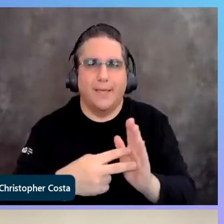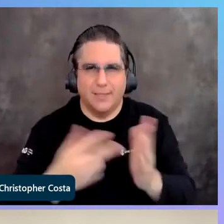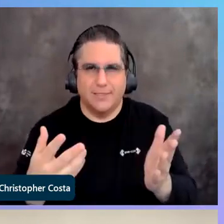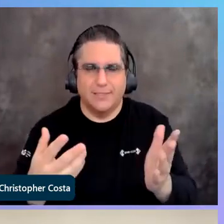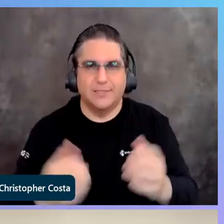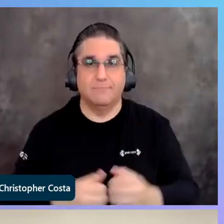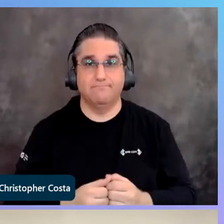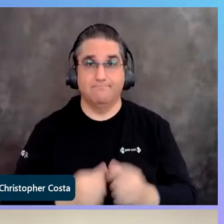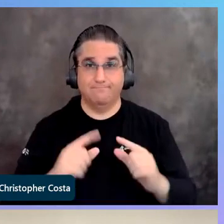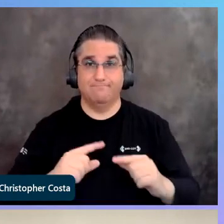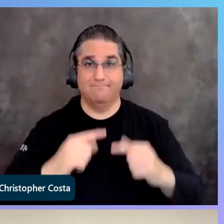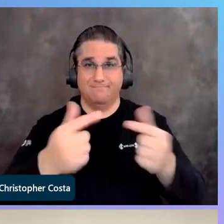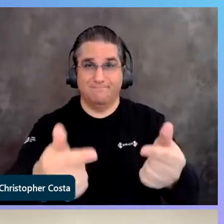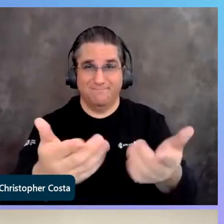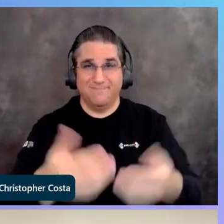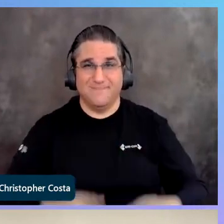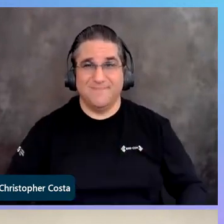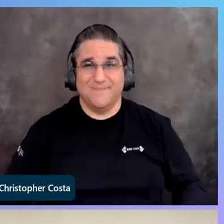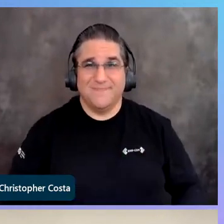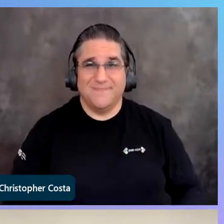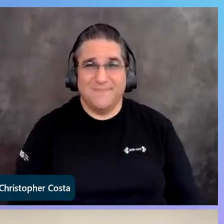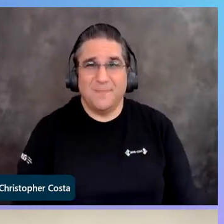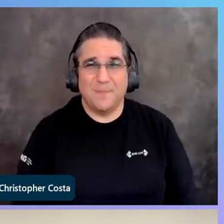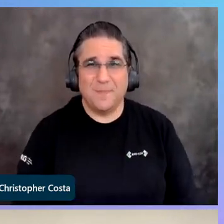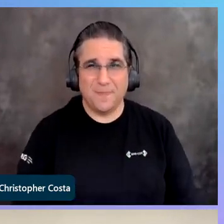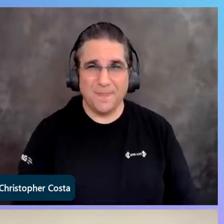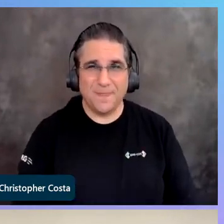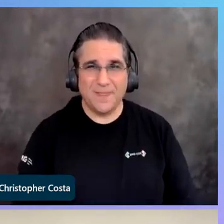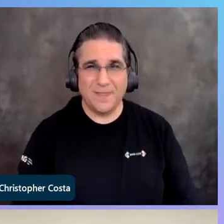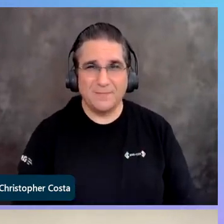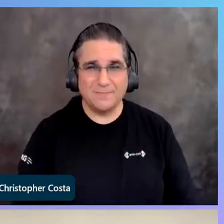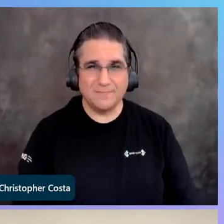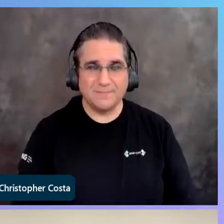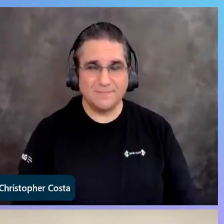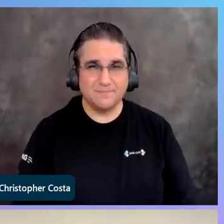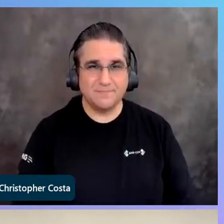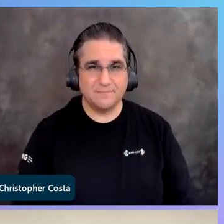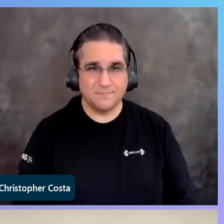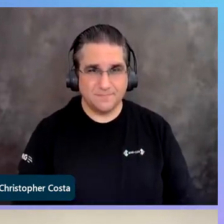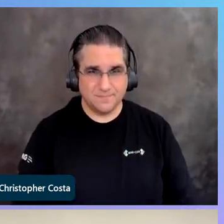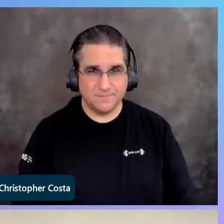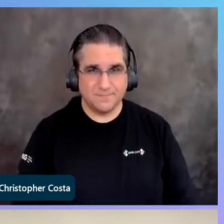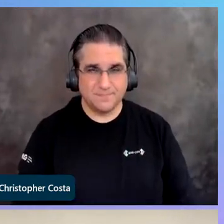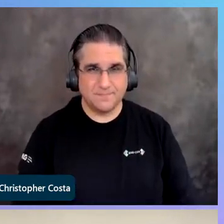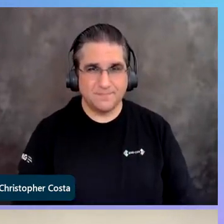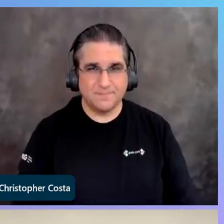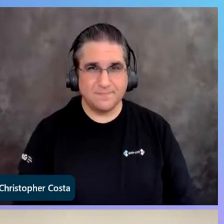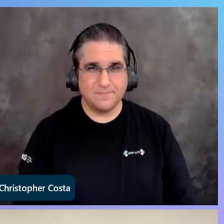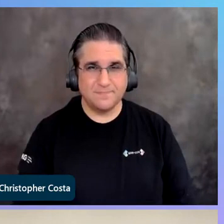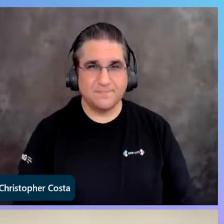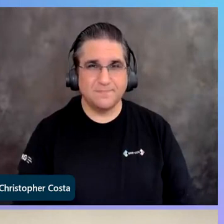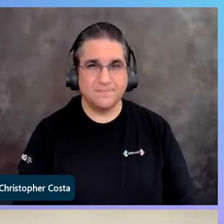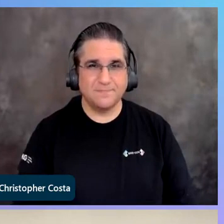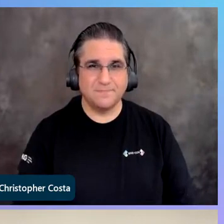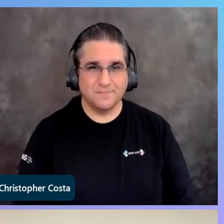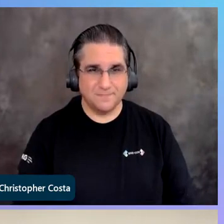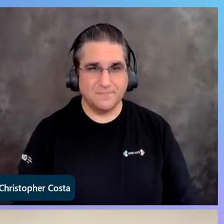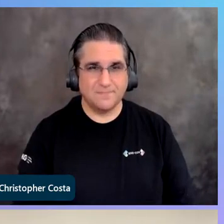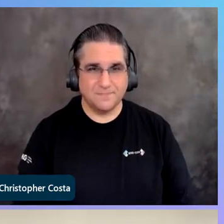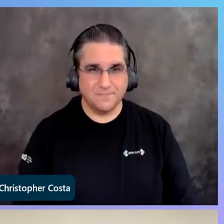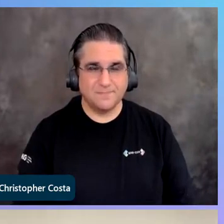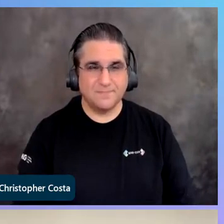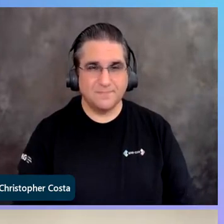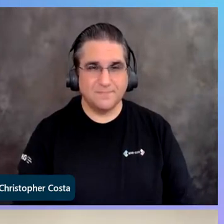and foremost, it's the accessible, sometimes you will see the word Advanced Perceptual Contrast Algorithm. Again, it